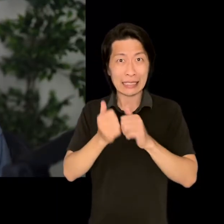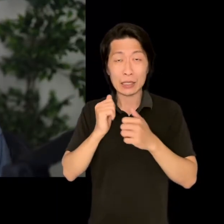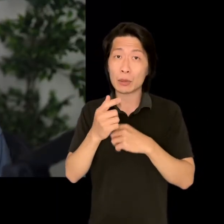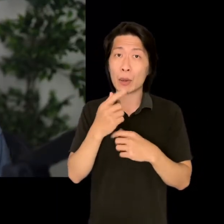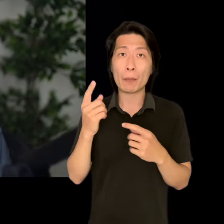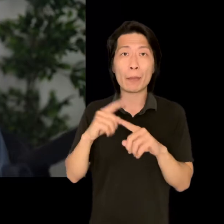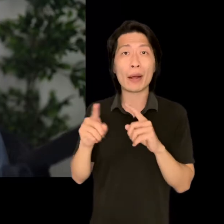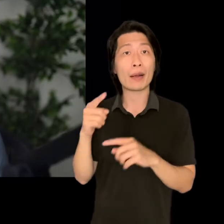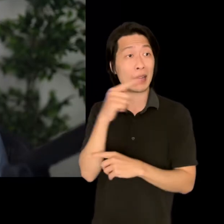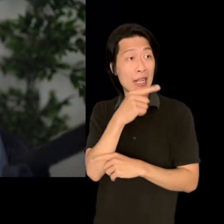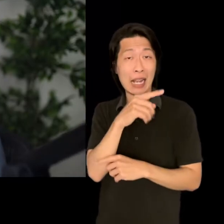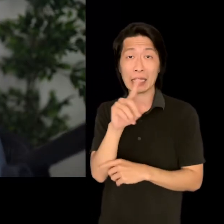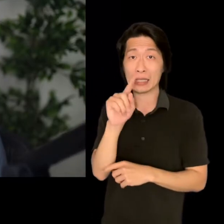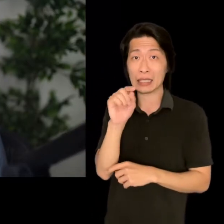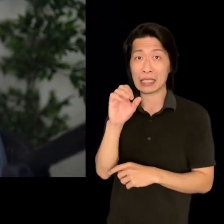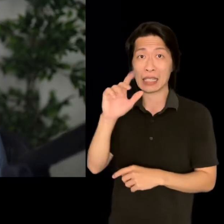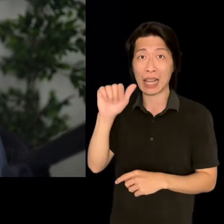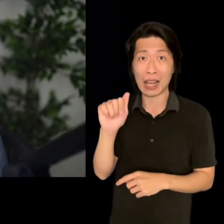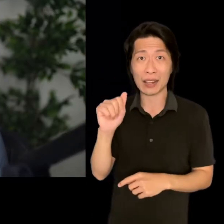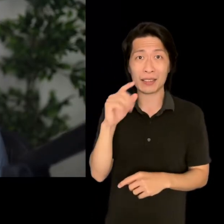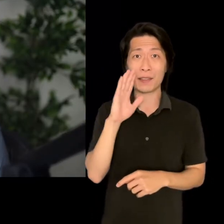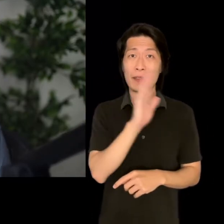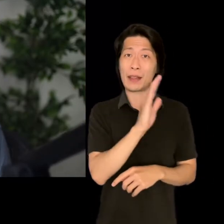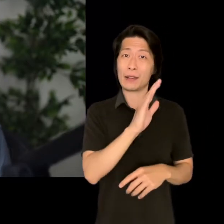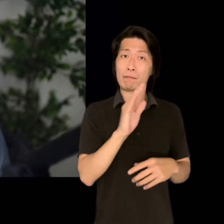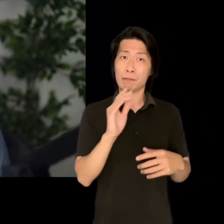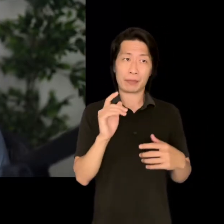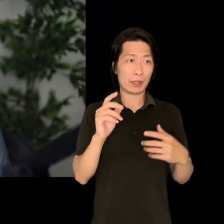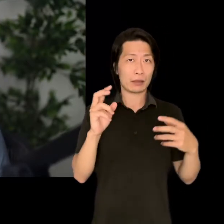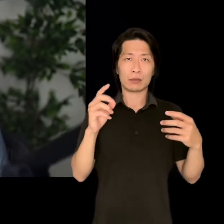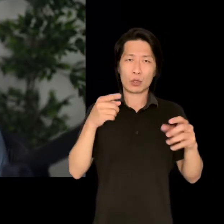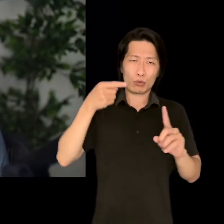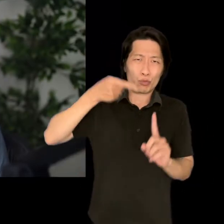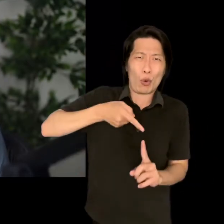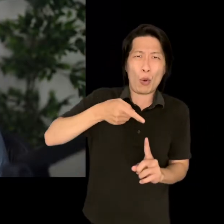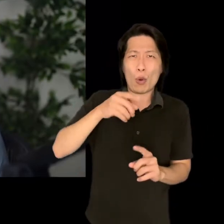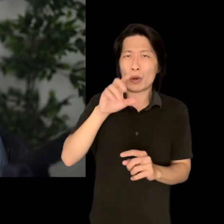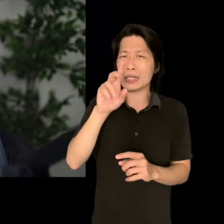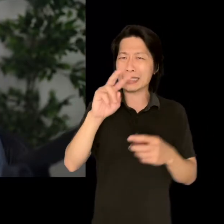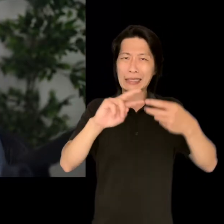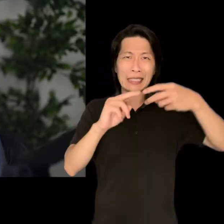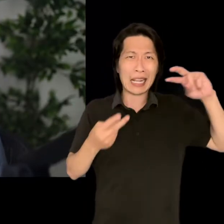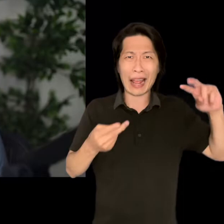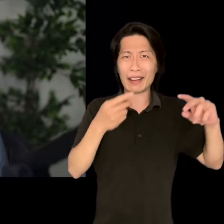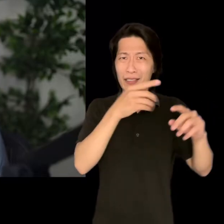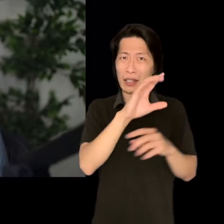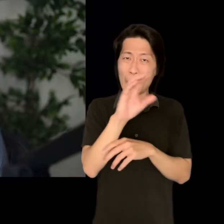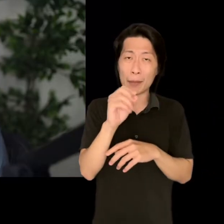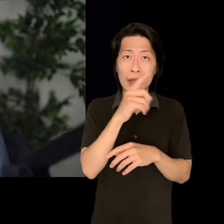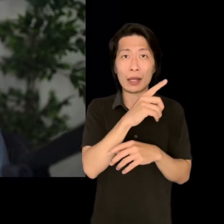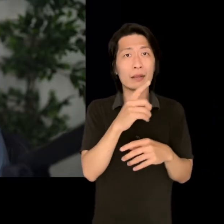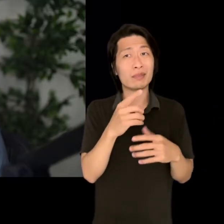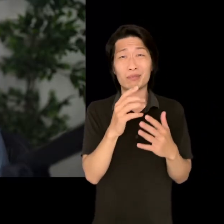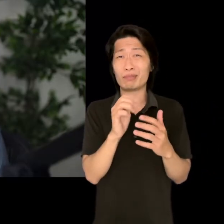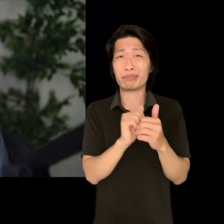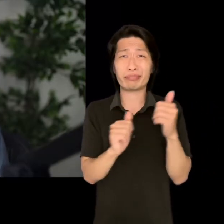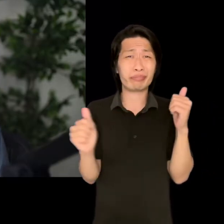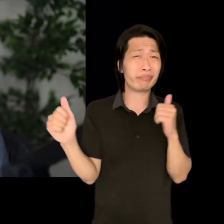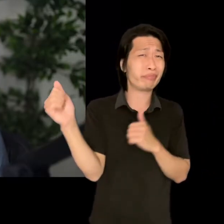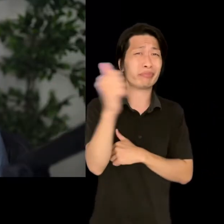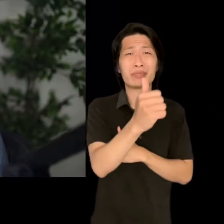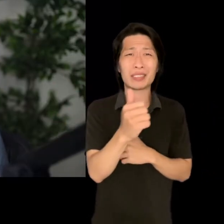tech companies in the world are battling against each other. And Tesla, with their innovators' DNA, with their disruptive